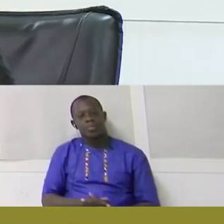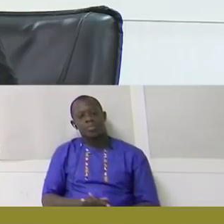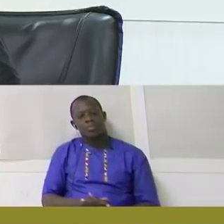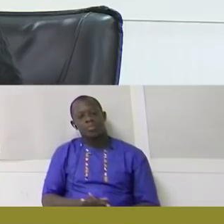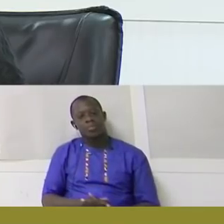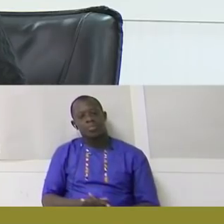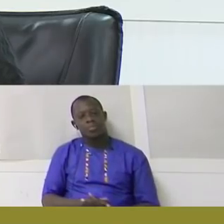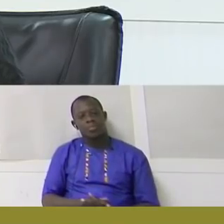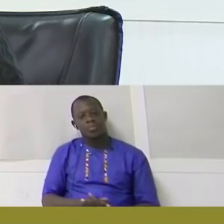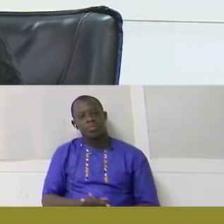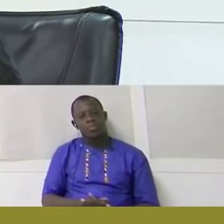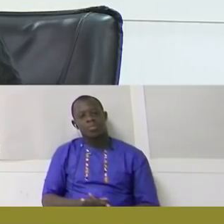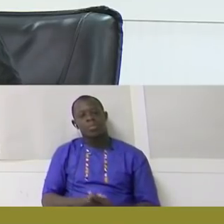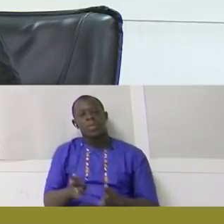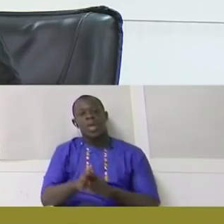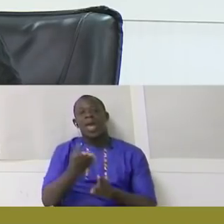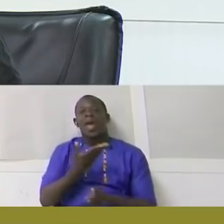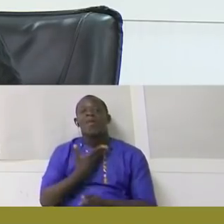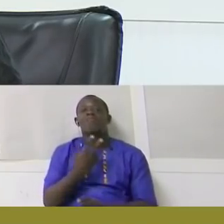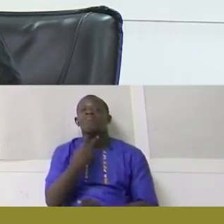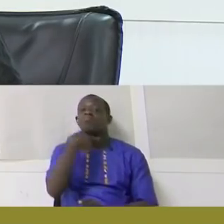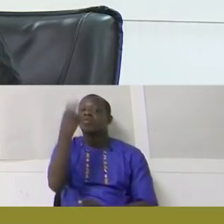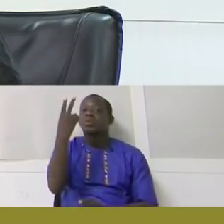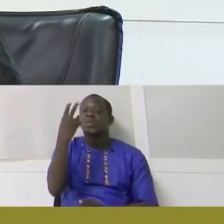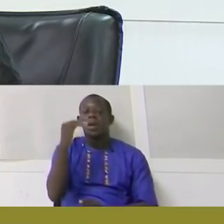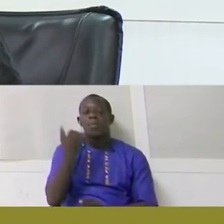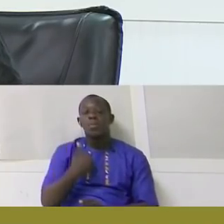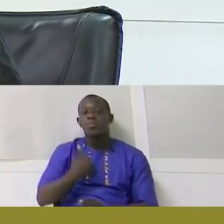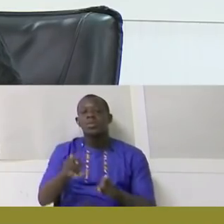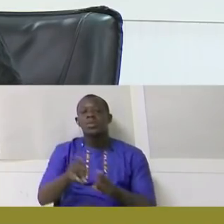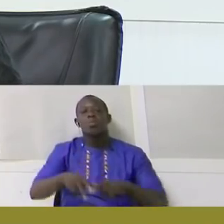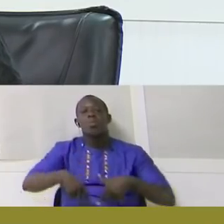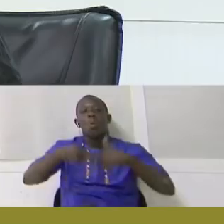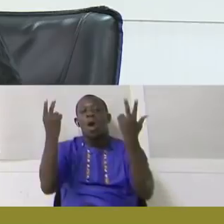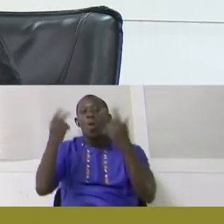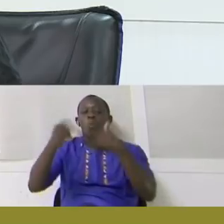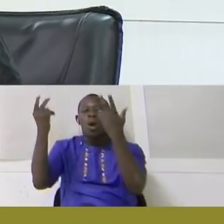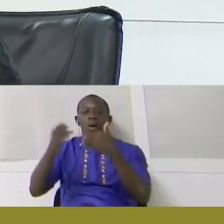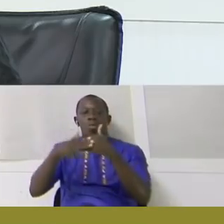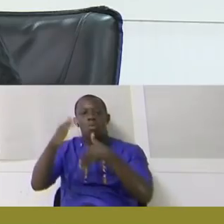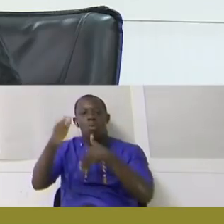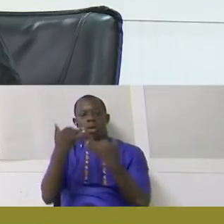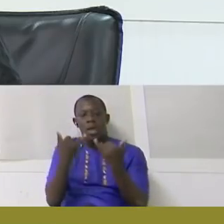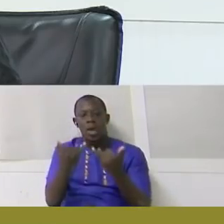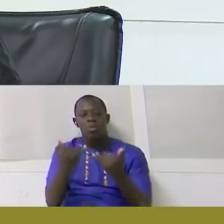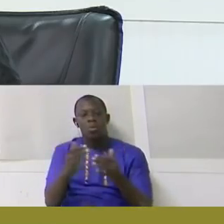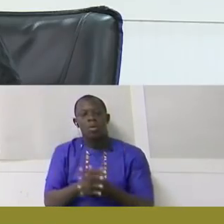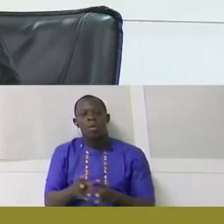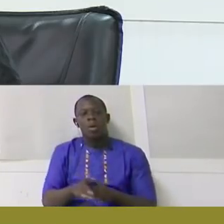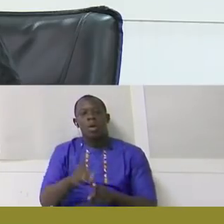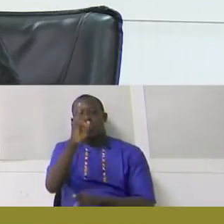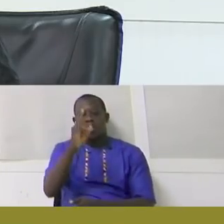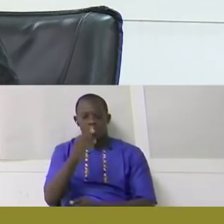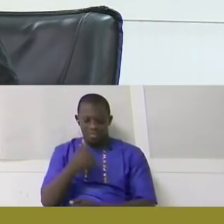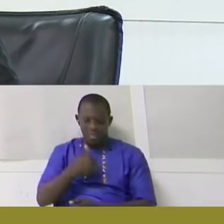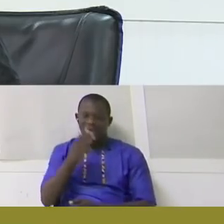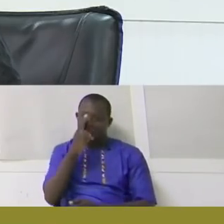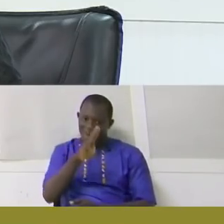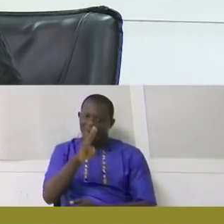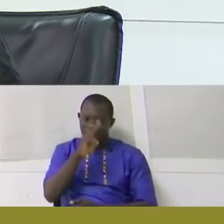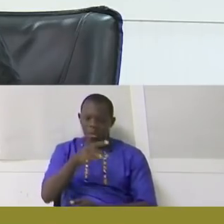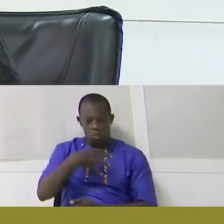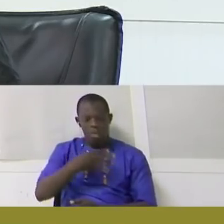Amna audio bi neeka di circulate. There is an audio which has been circulated. Why ma ngi try pour am ko way munu